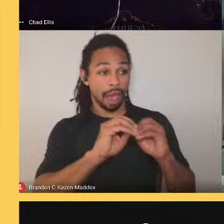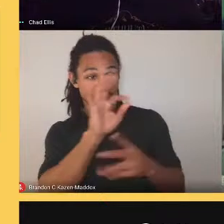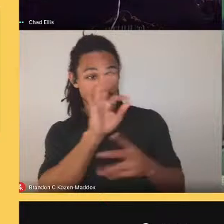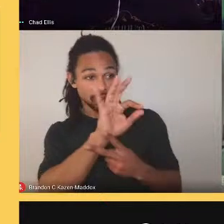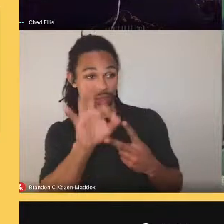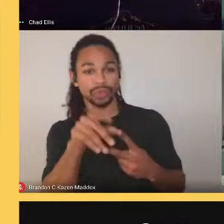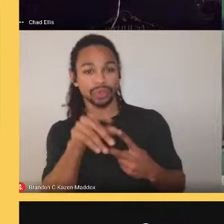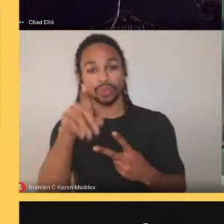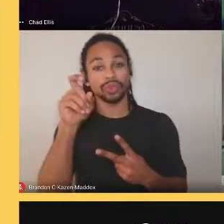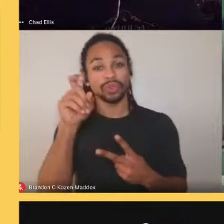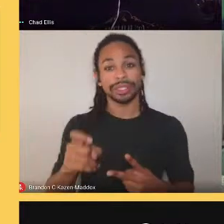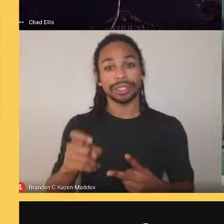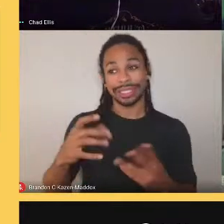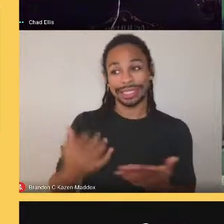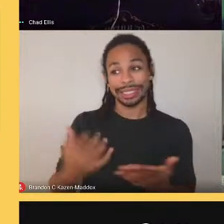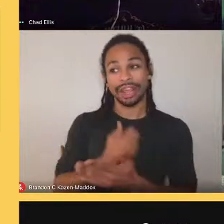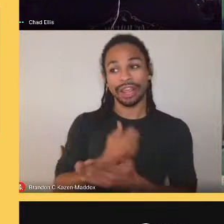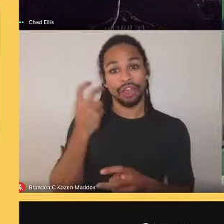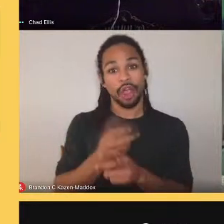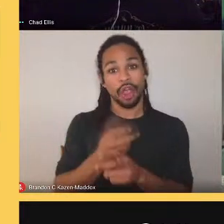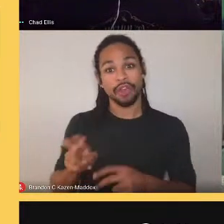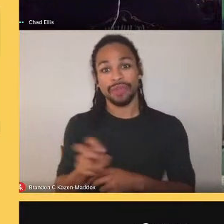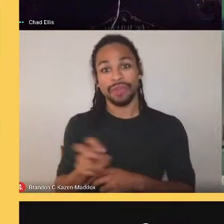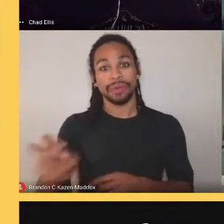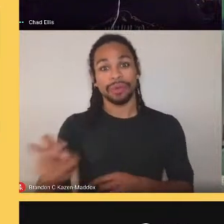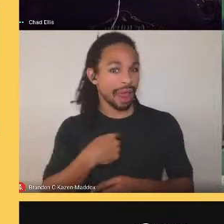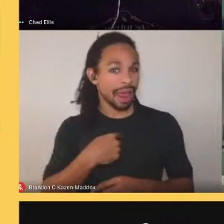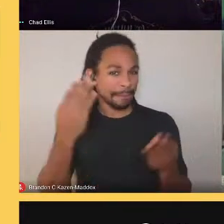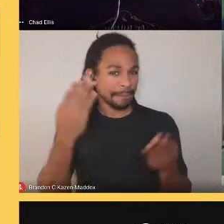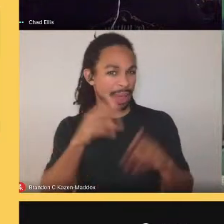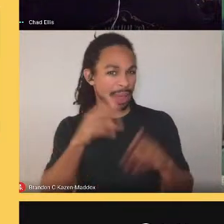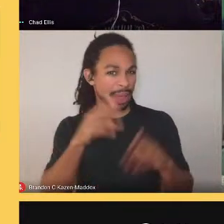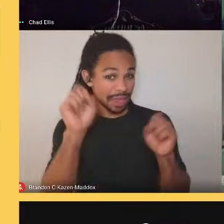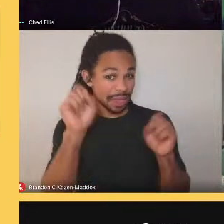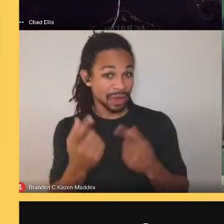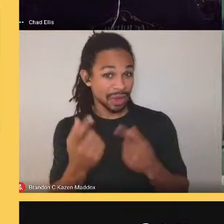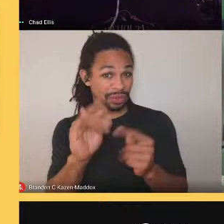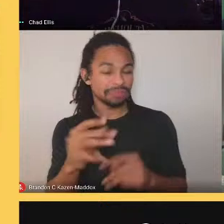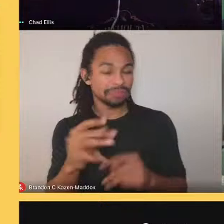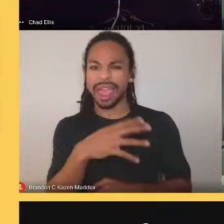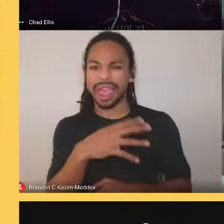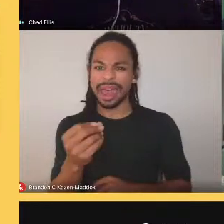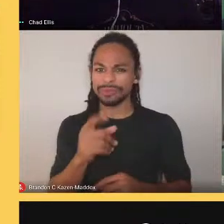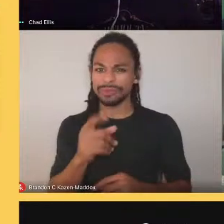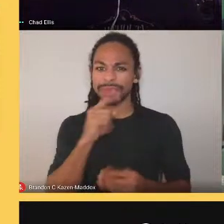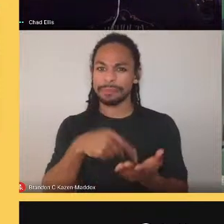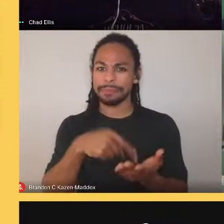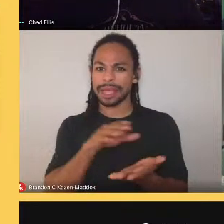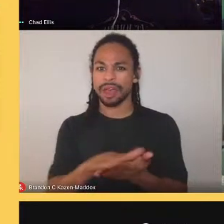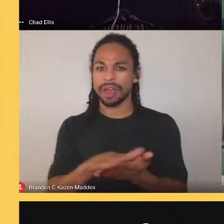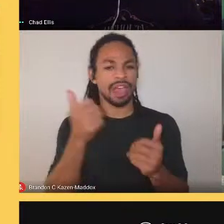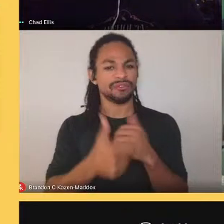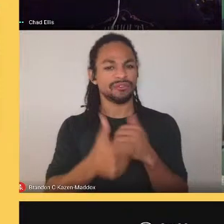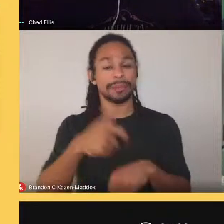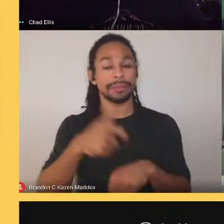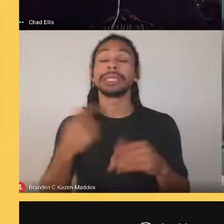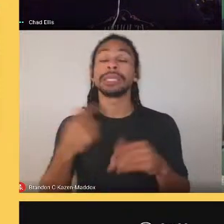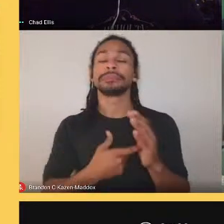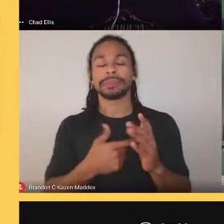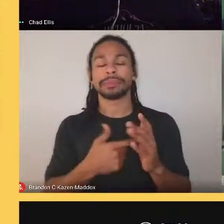it. And it's paid off like every time, you know, like sometimes It feels clunky in the moment, but when we work at it,